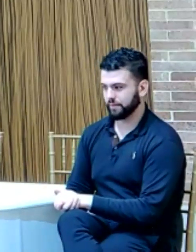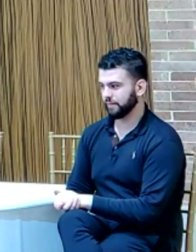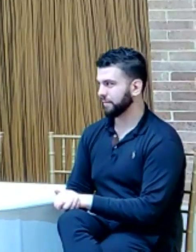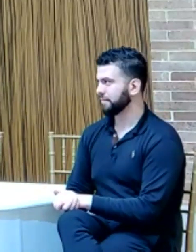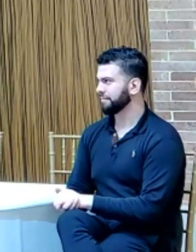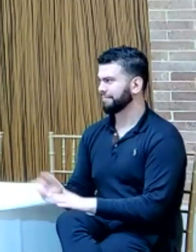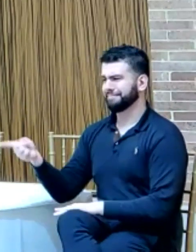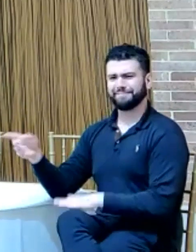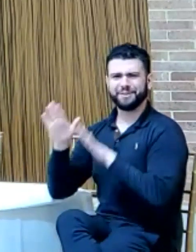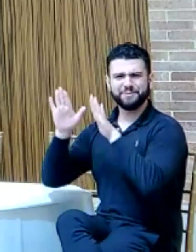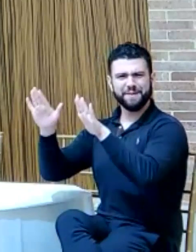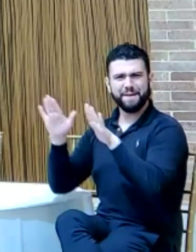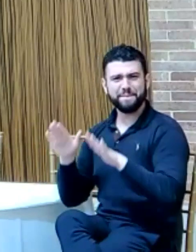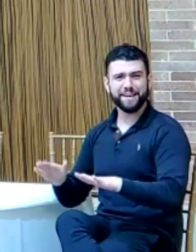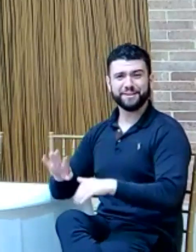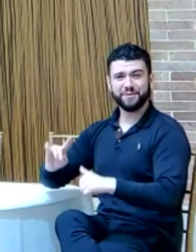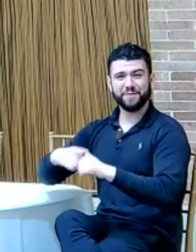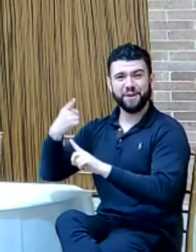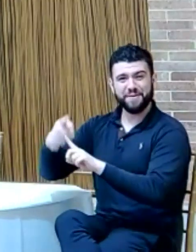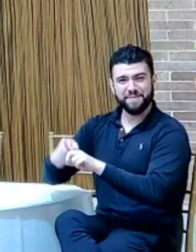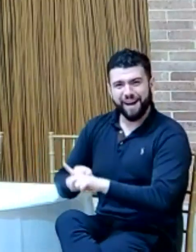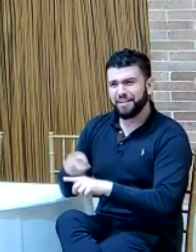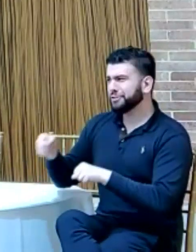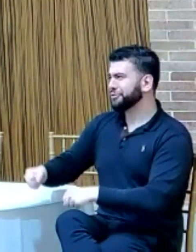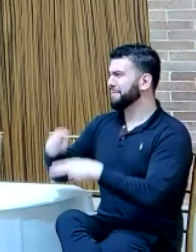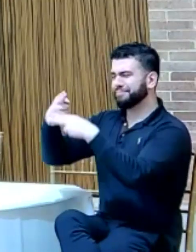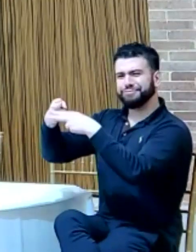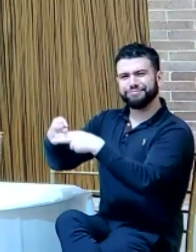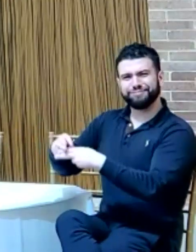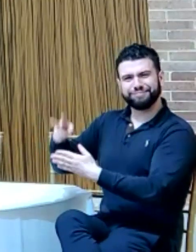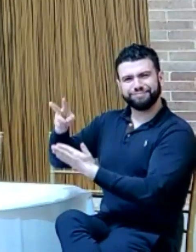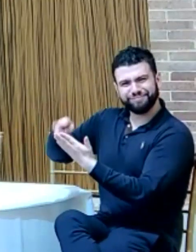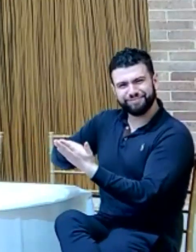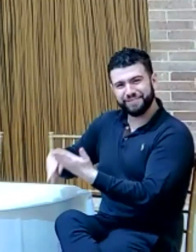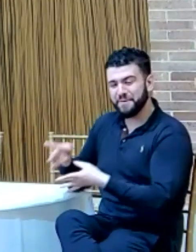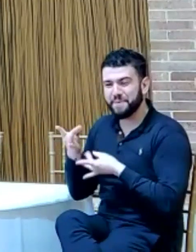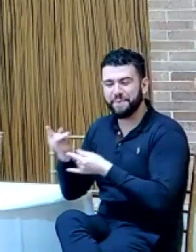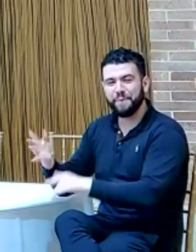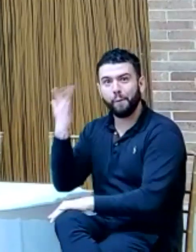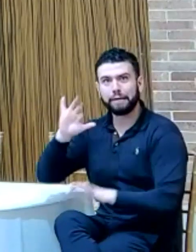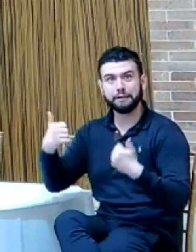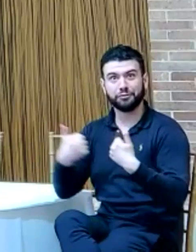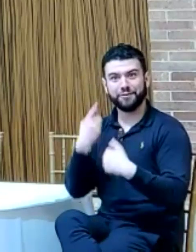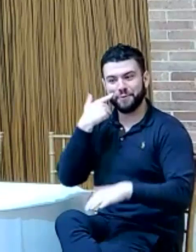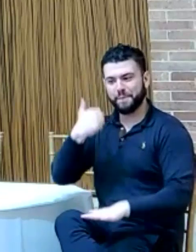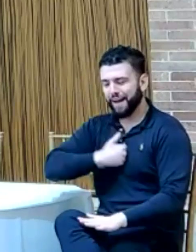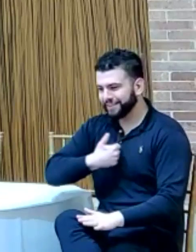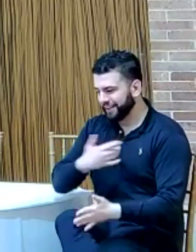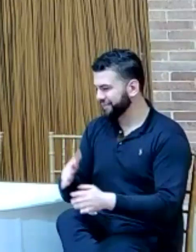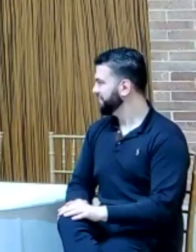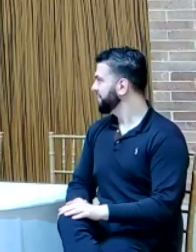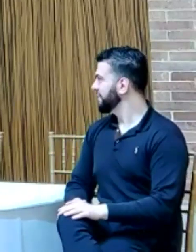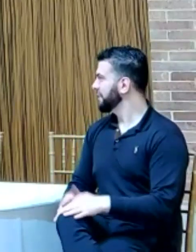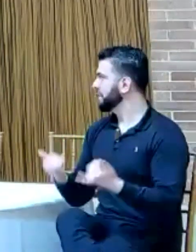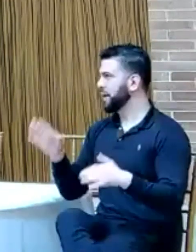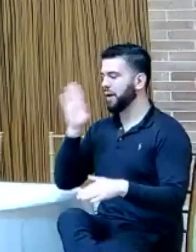you're doing a great job your first month if you can actually say my title because it's a challenge for me as well and I'm GNA try to move